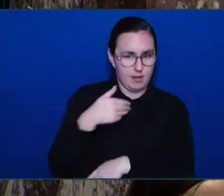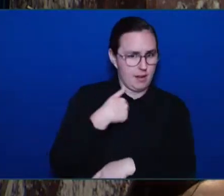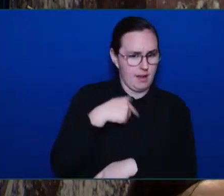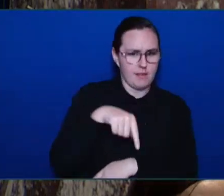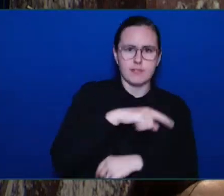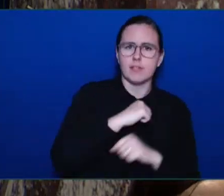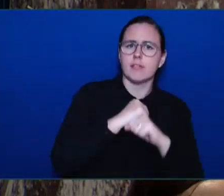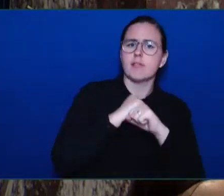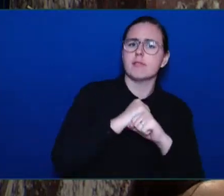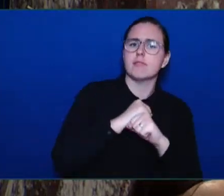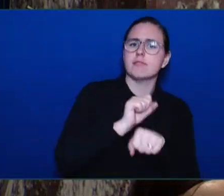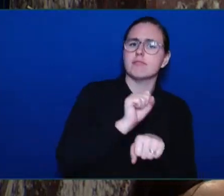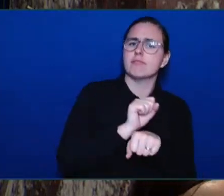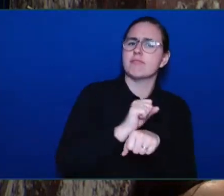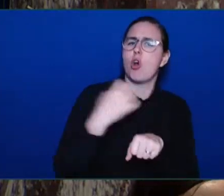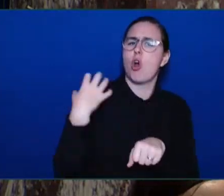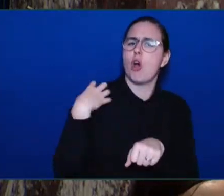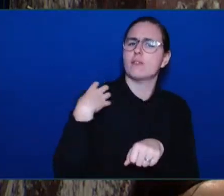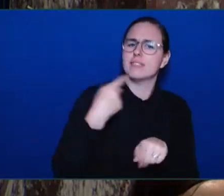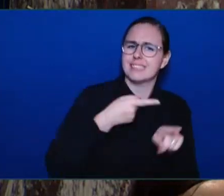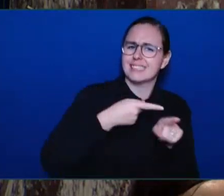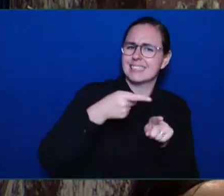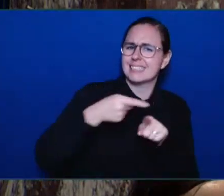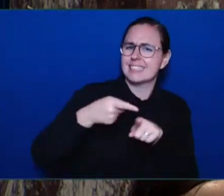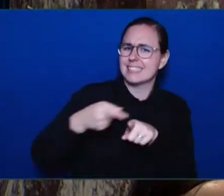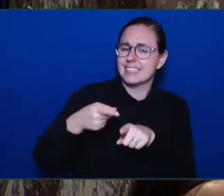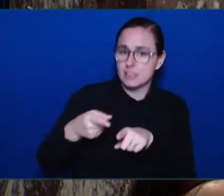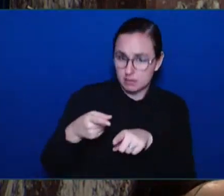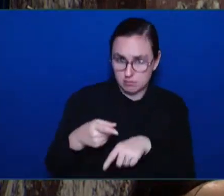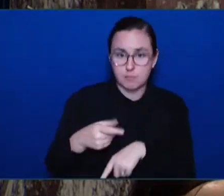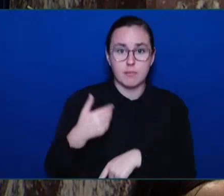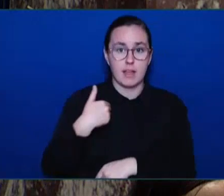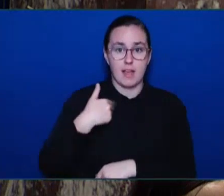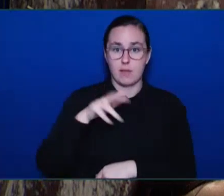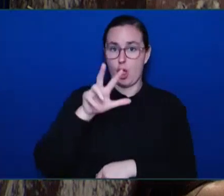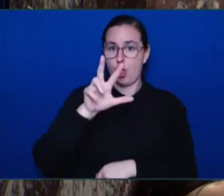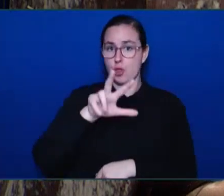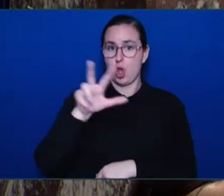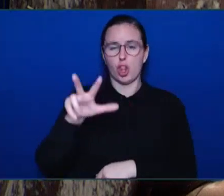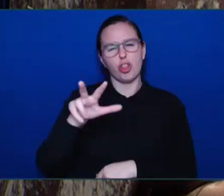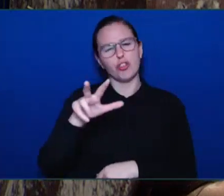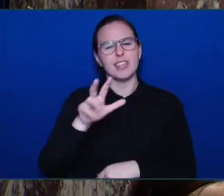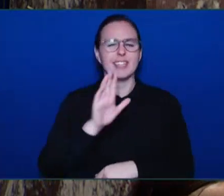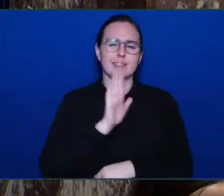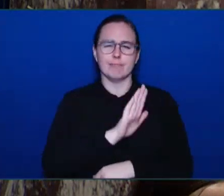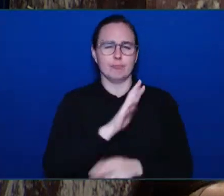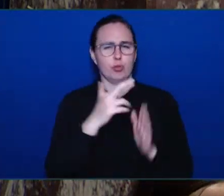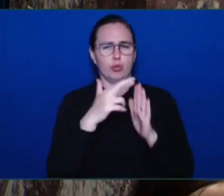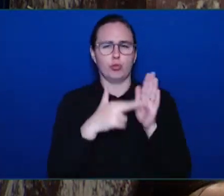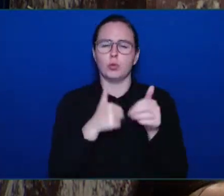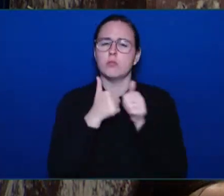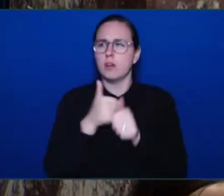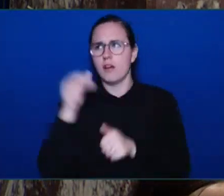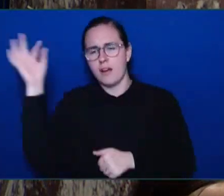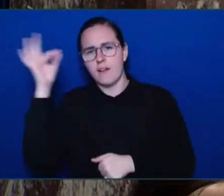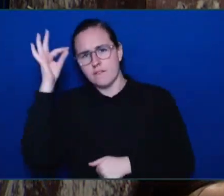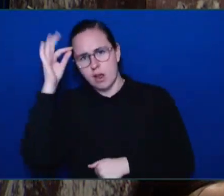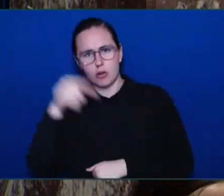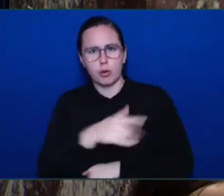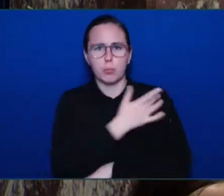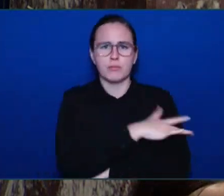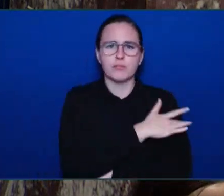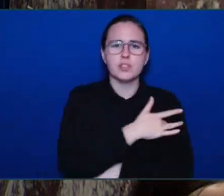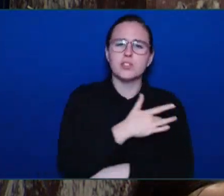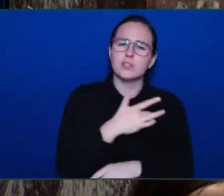33 federal and provincial statutes. They hold special provincial constable status under the Police Act and have unrestricted appointment to